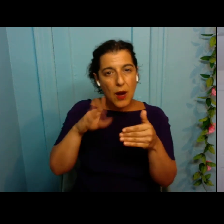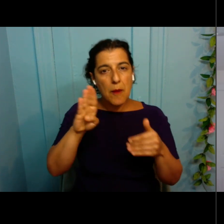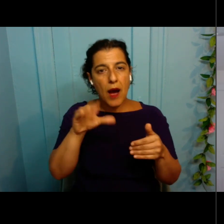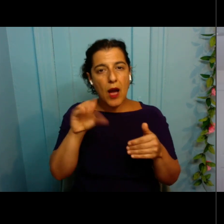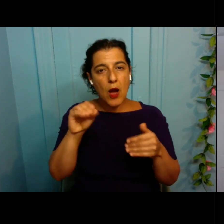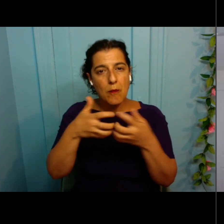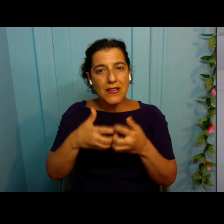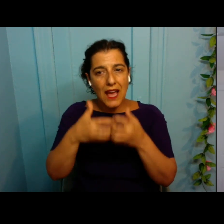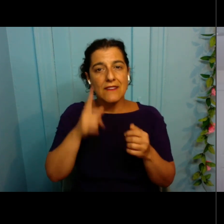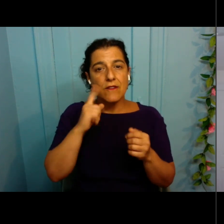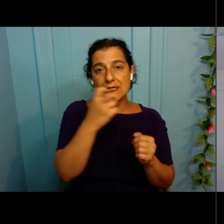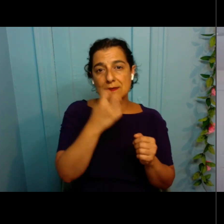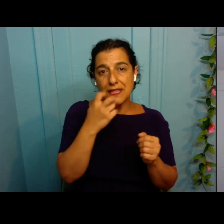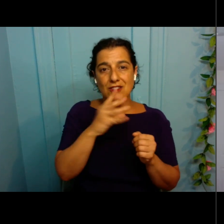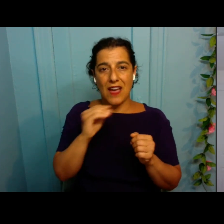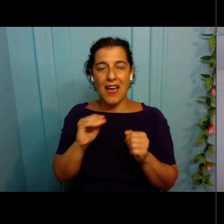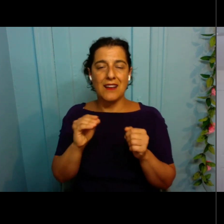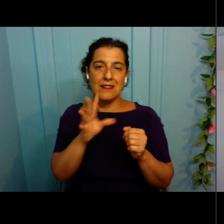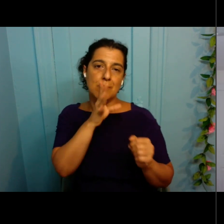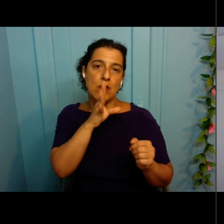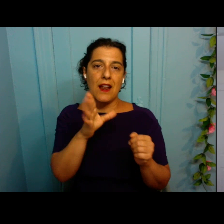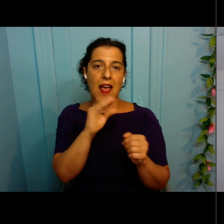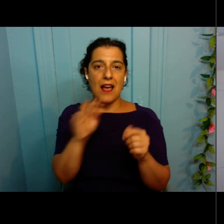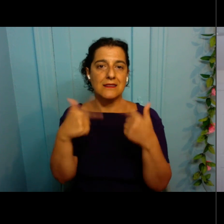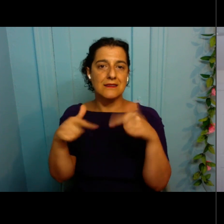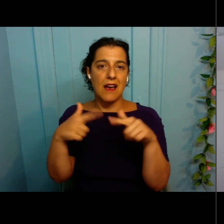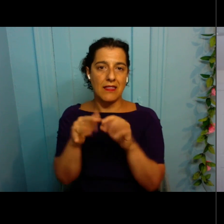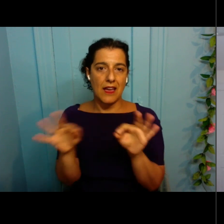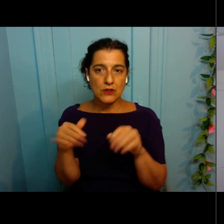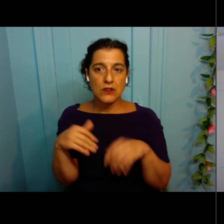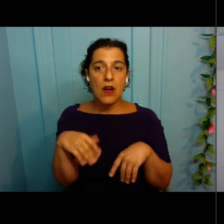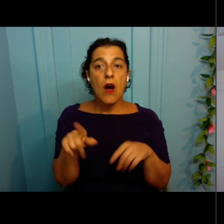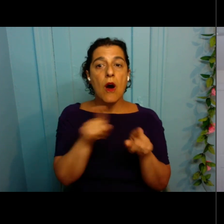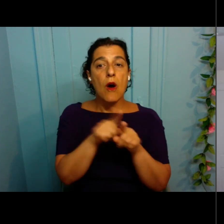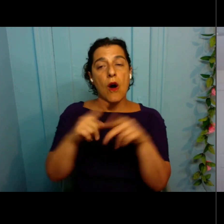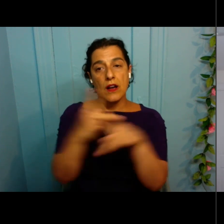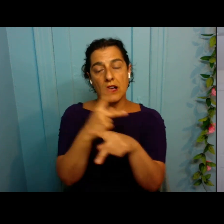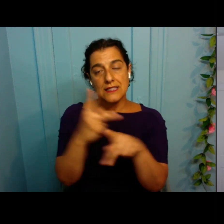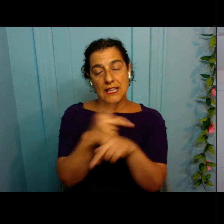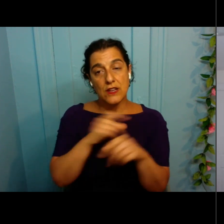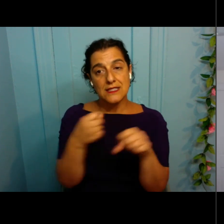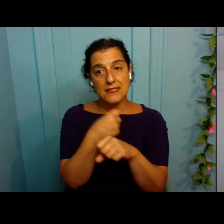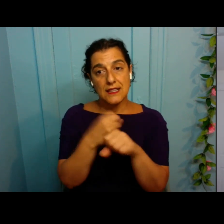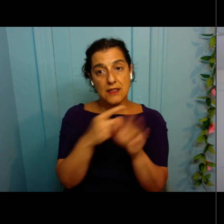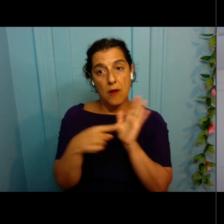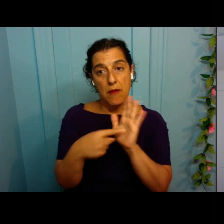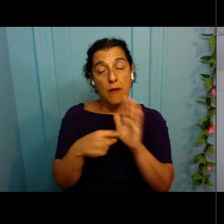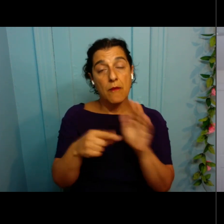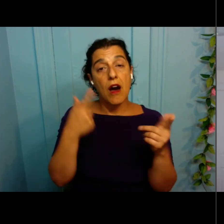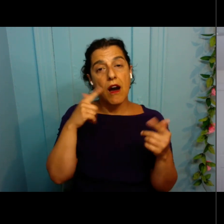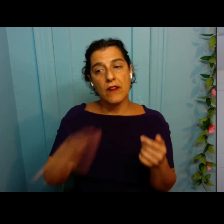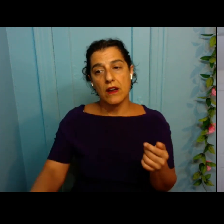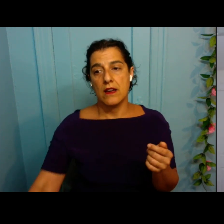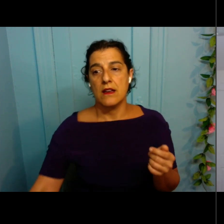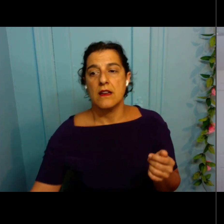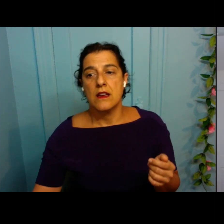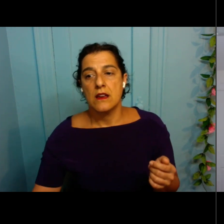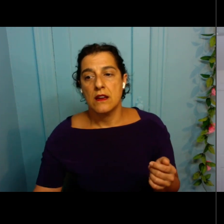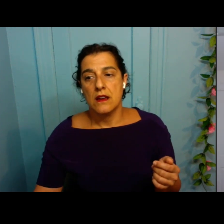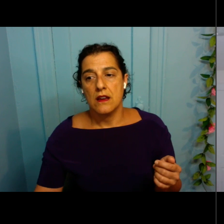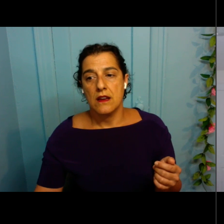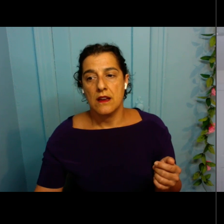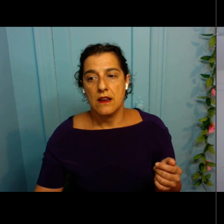sign languages. He also works on phonological theory, computational and statistical models of linguistic phenomena, language change, and